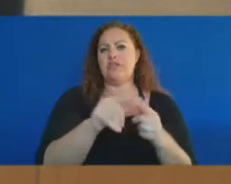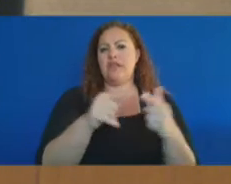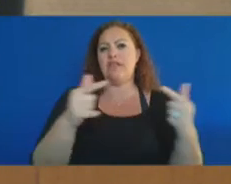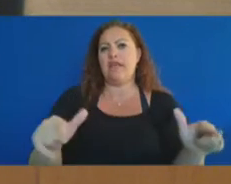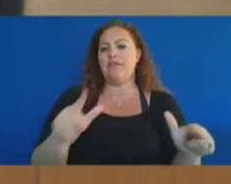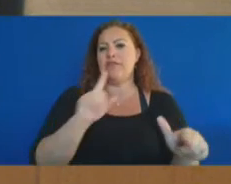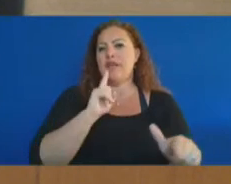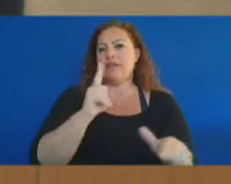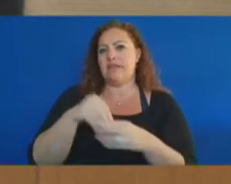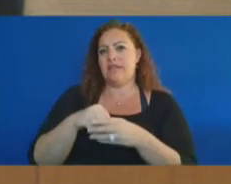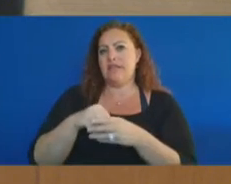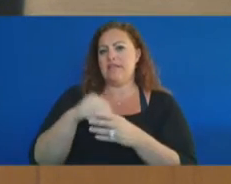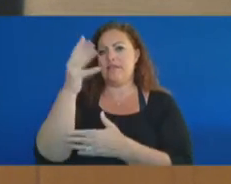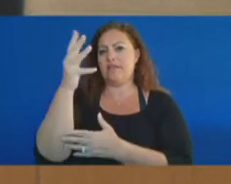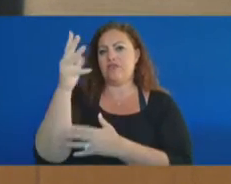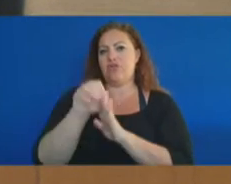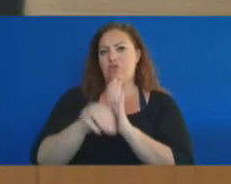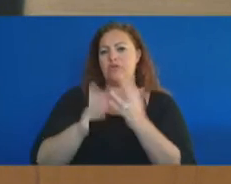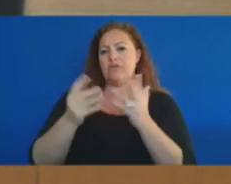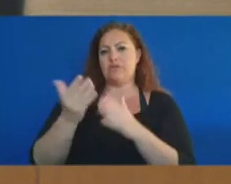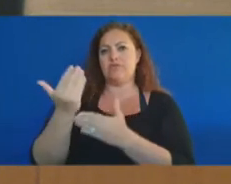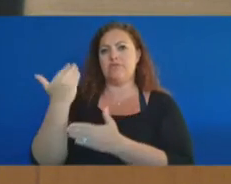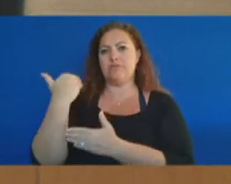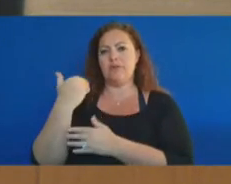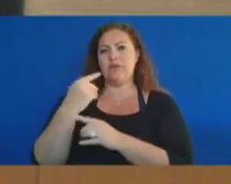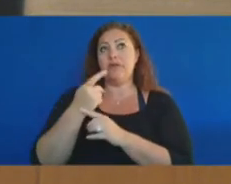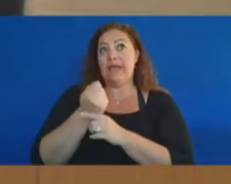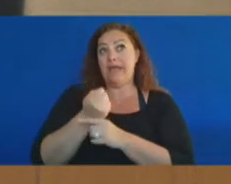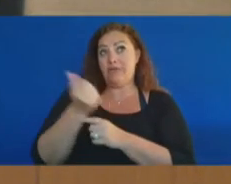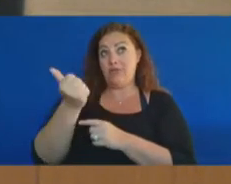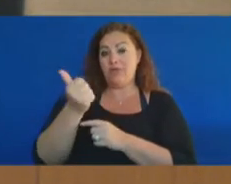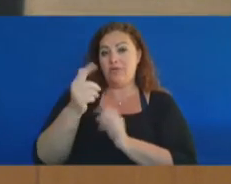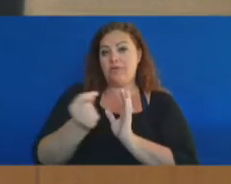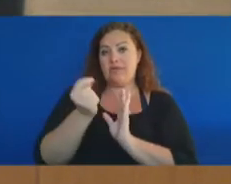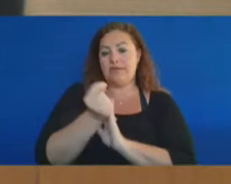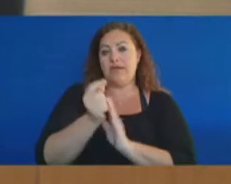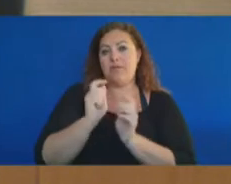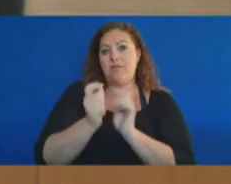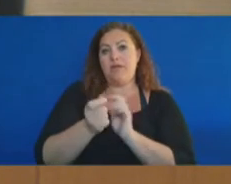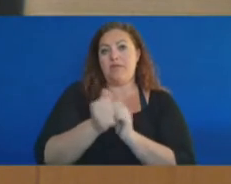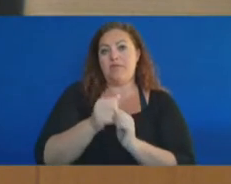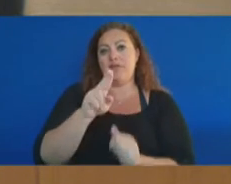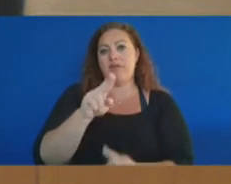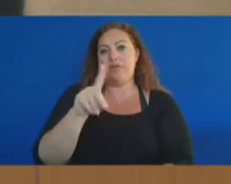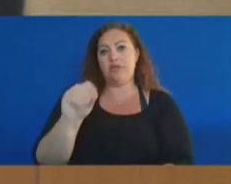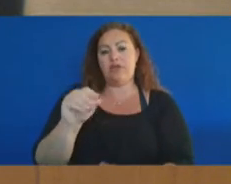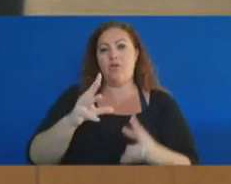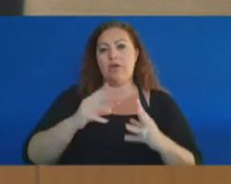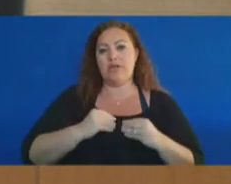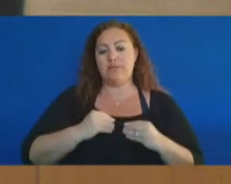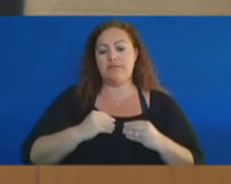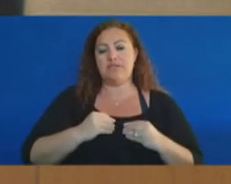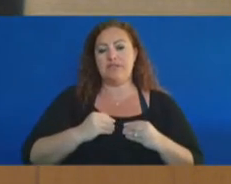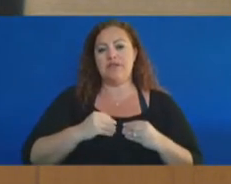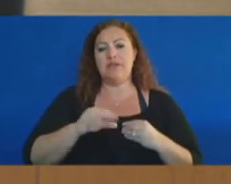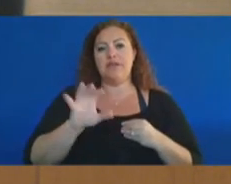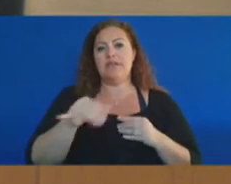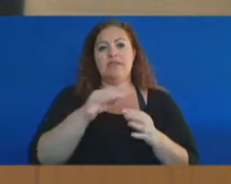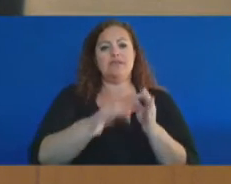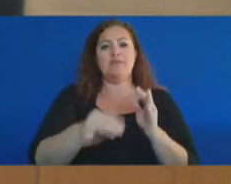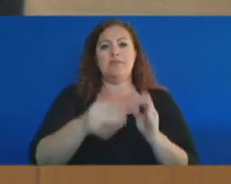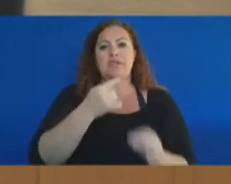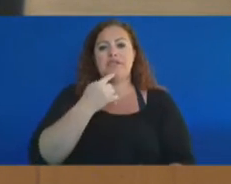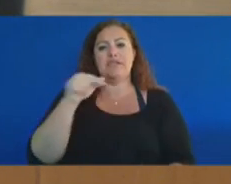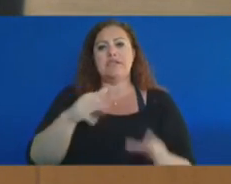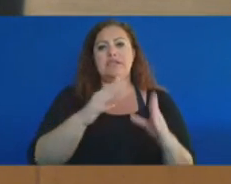in the tree ordinance it was inadvertently removed at the time that it was amended with the Udo adoption um it it's it simply States the city